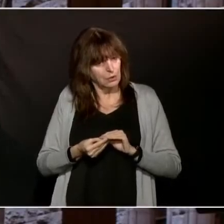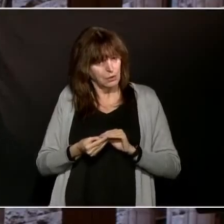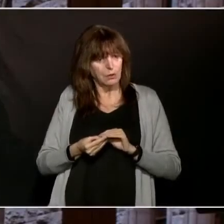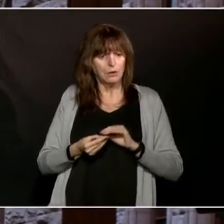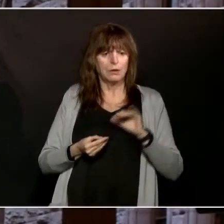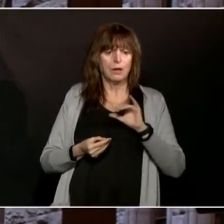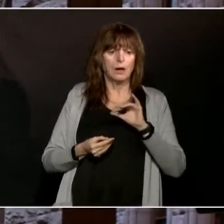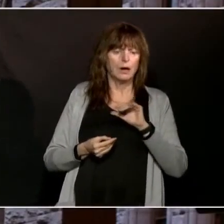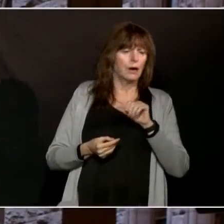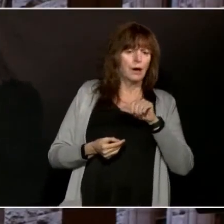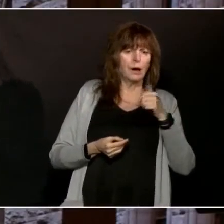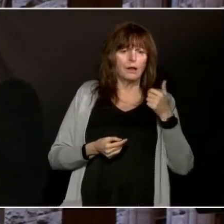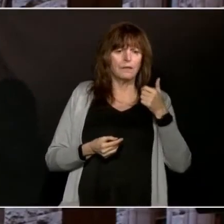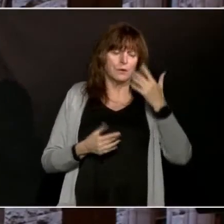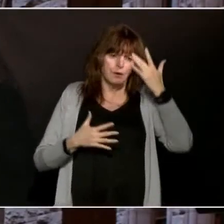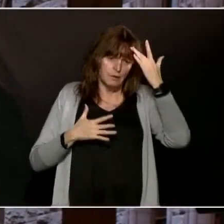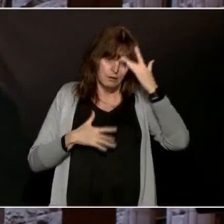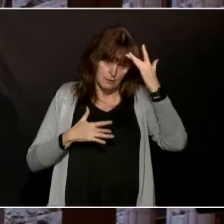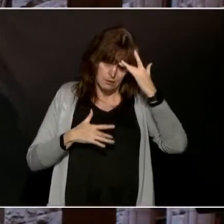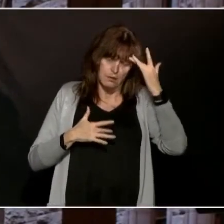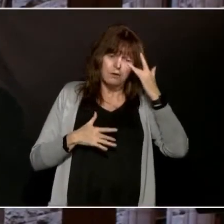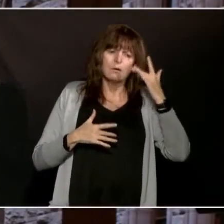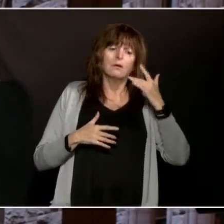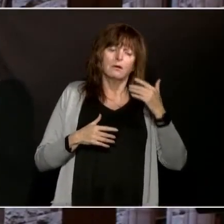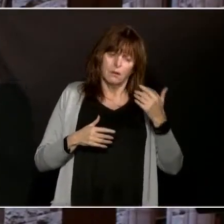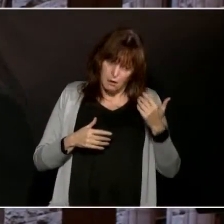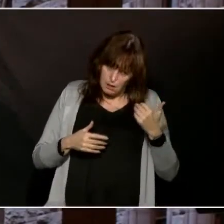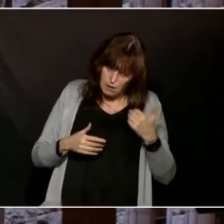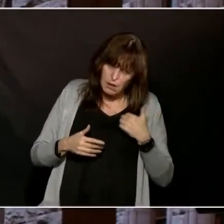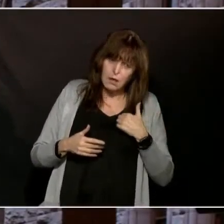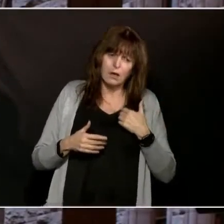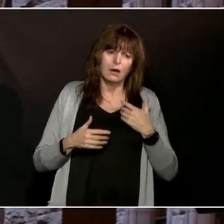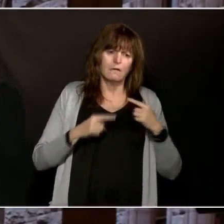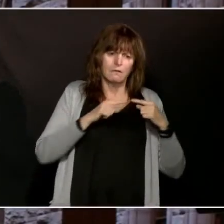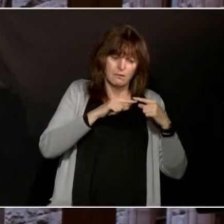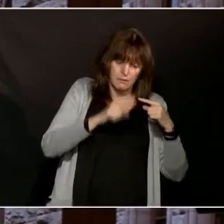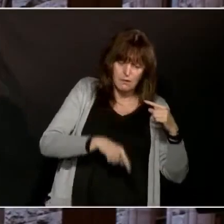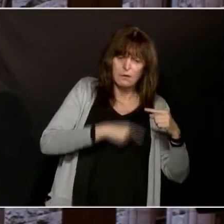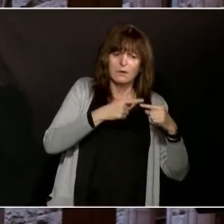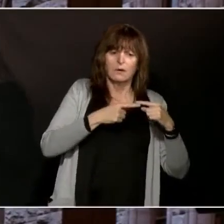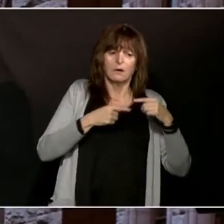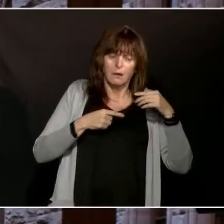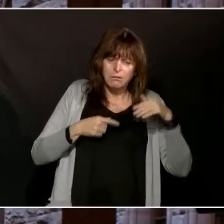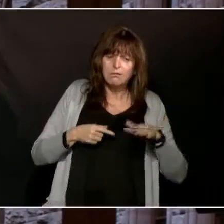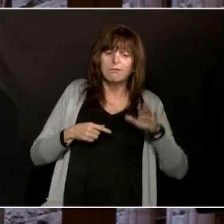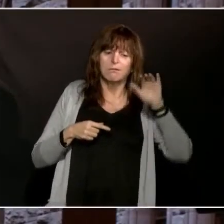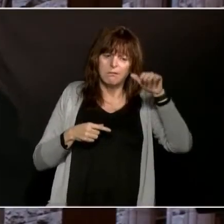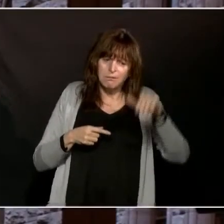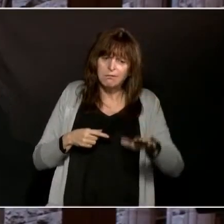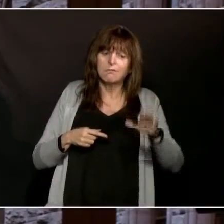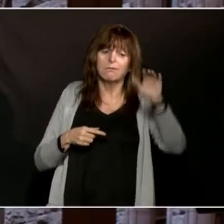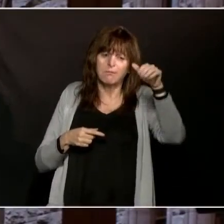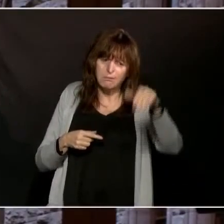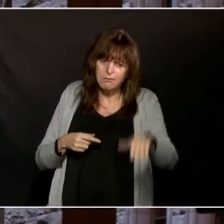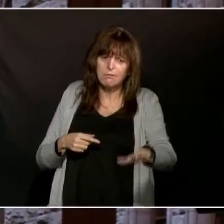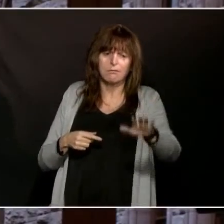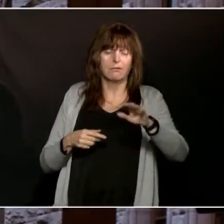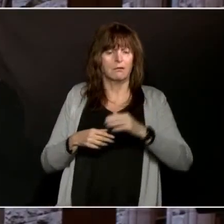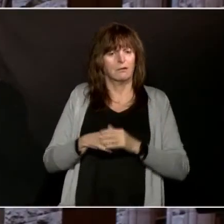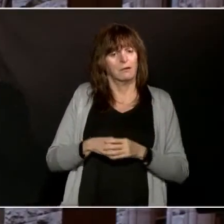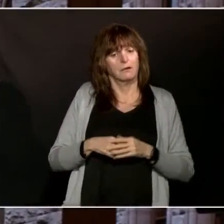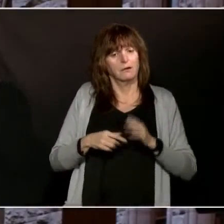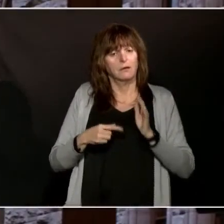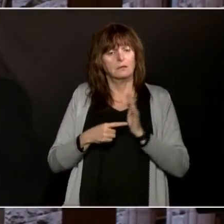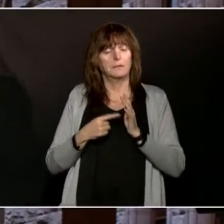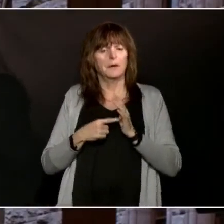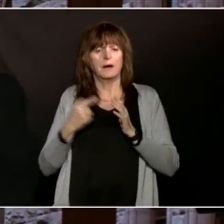aspect. There's aspects that you hear the term innate immunity wanes in the winter months to some extent, and you